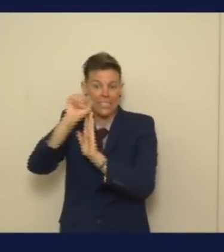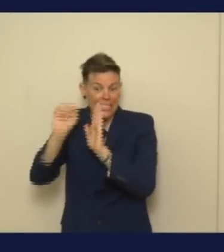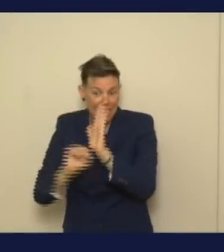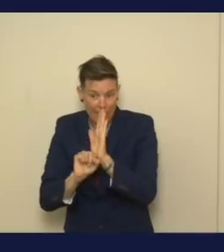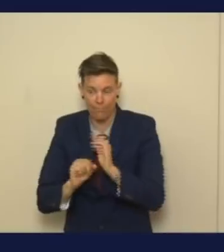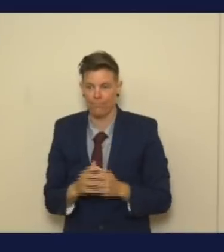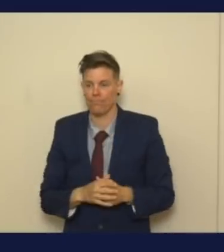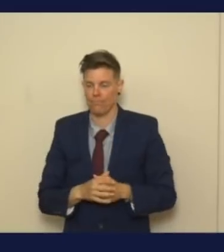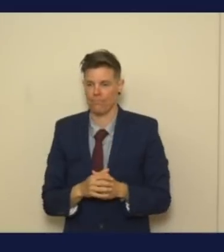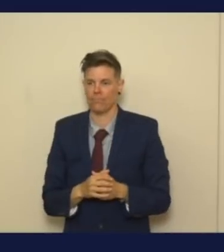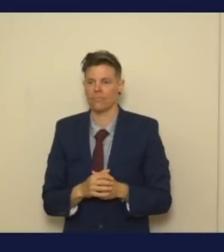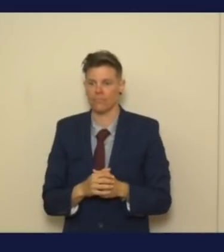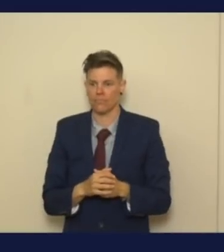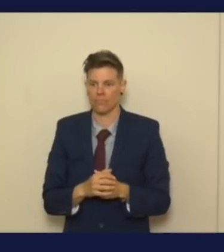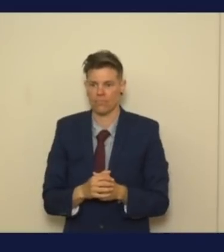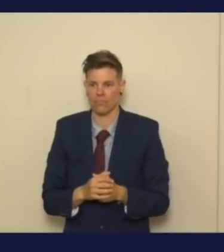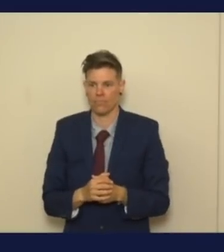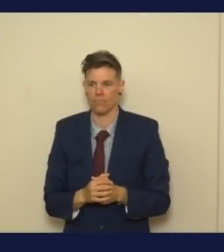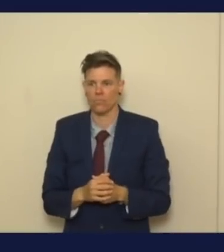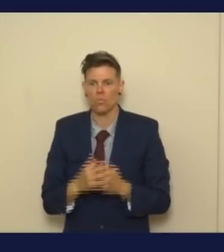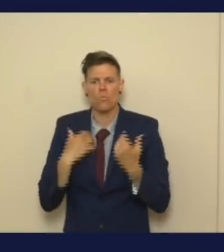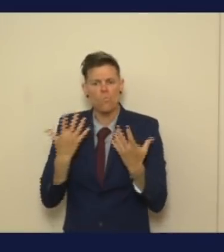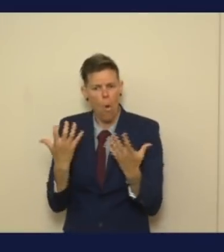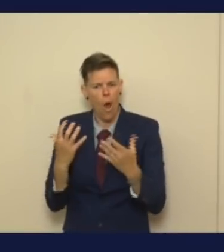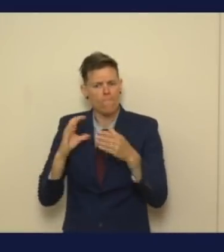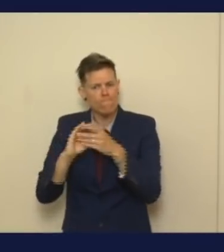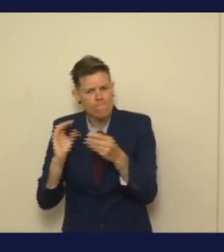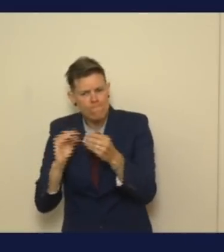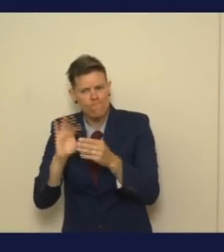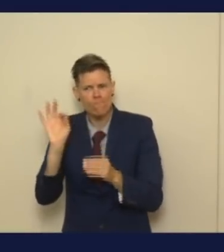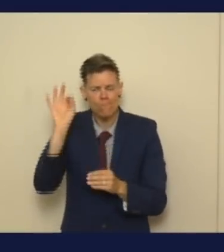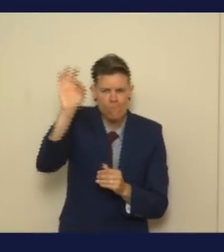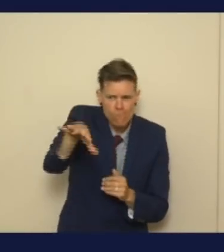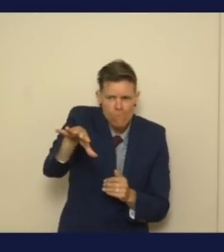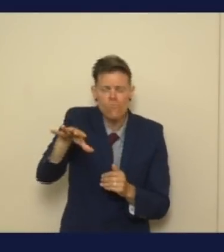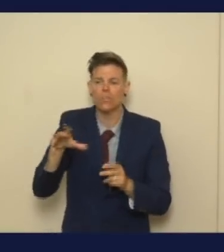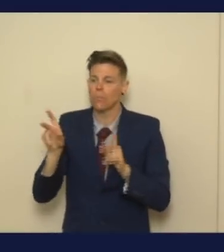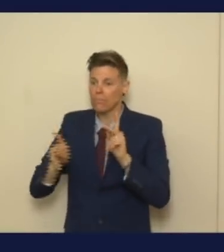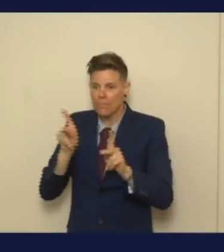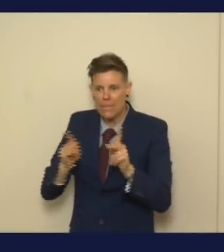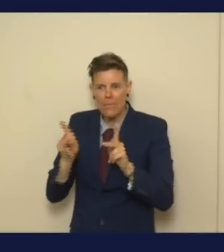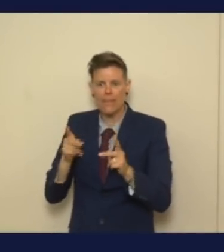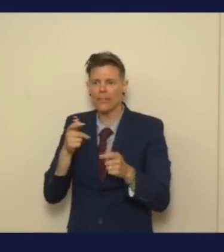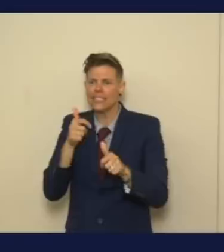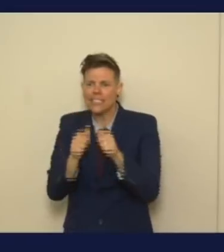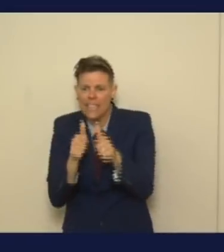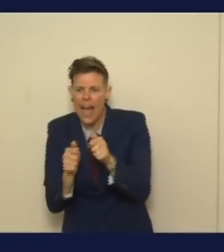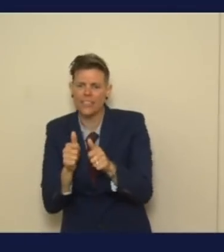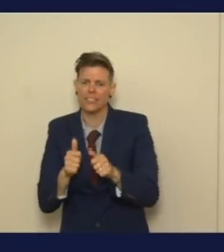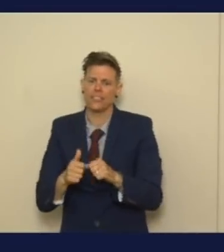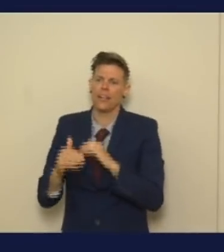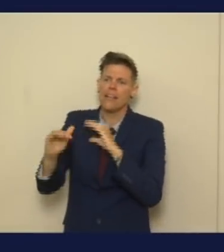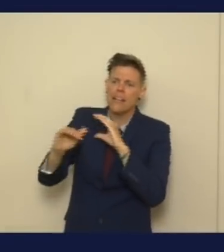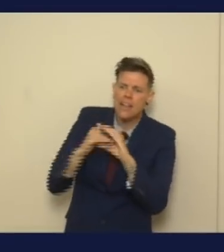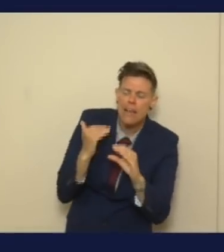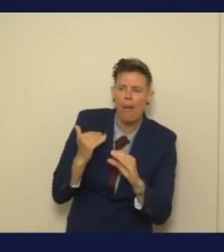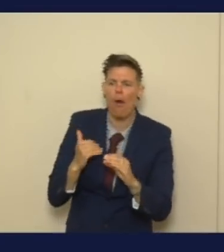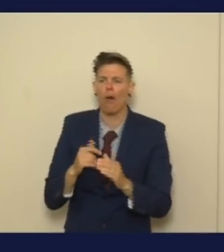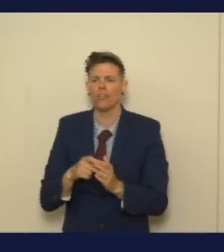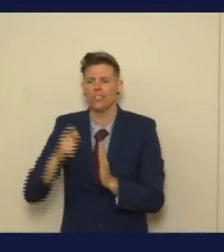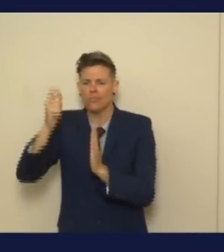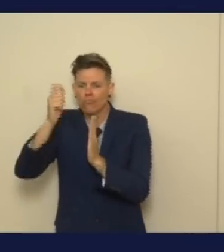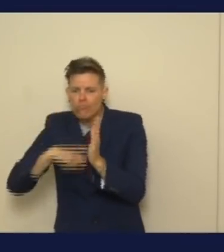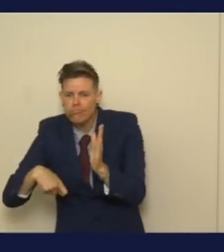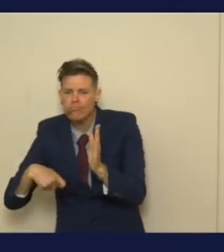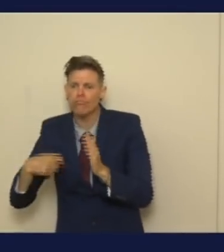should. The fact that folks text me, email us, write to us, call us, thank the doctor and his medical advisory